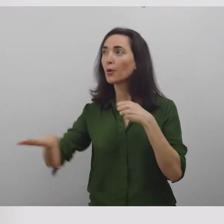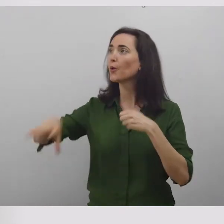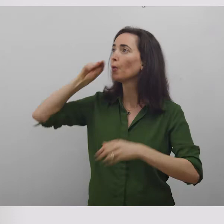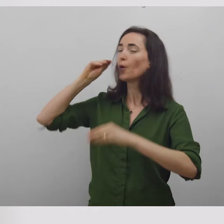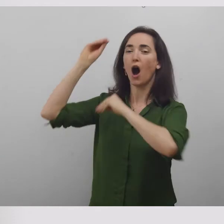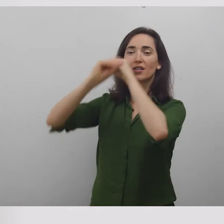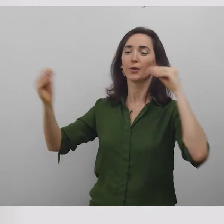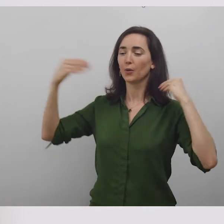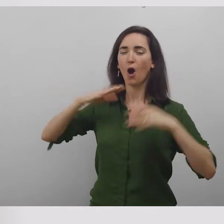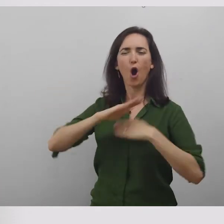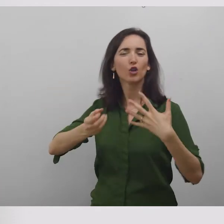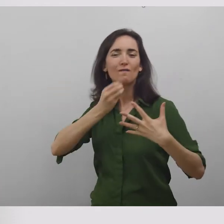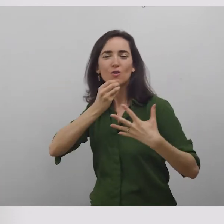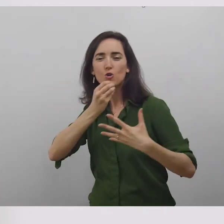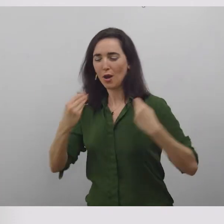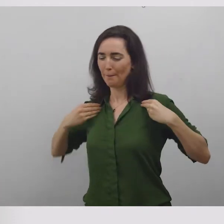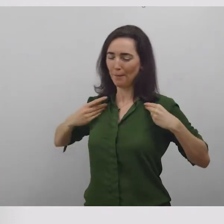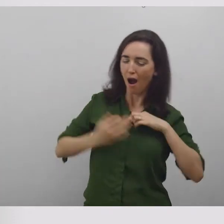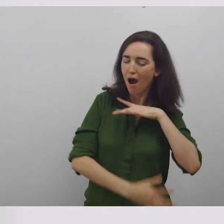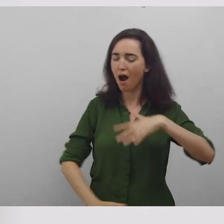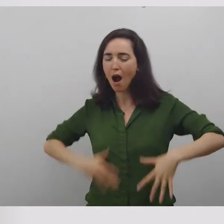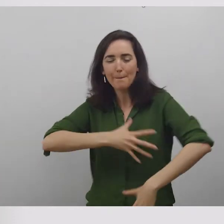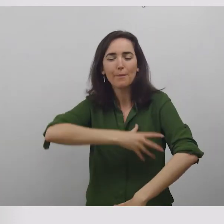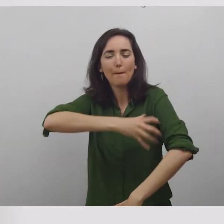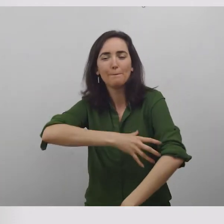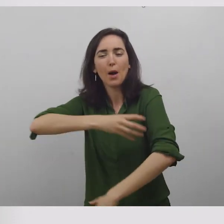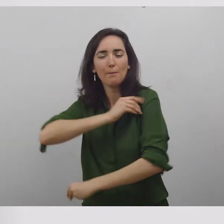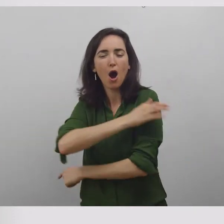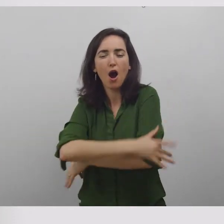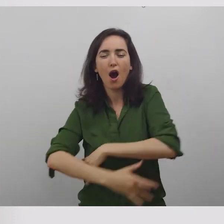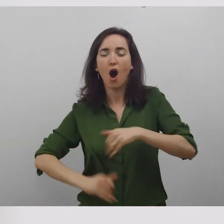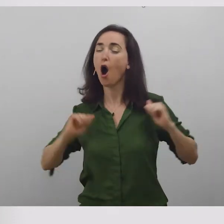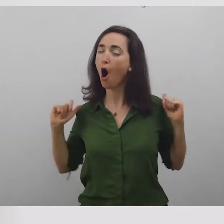blood, oxygen, and nutrients in there. We can do that in all our muscles.